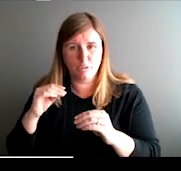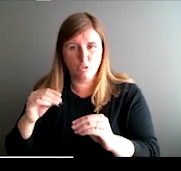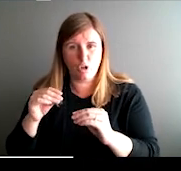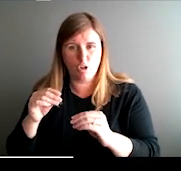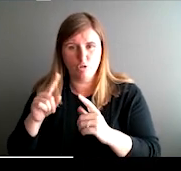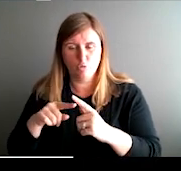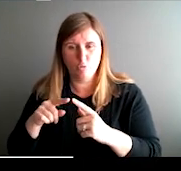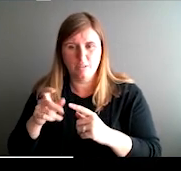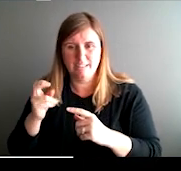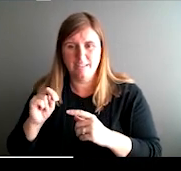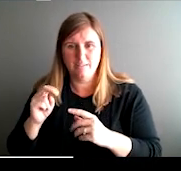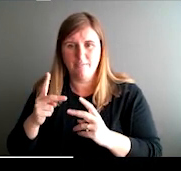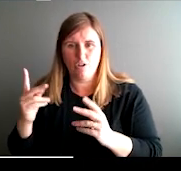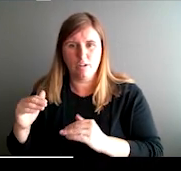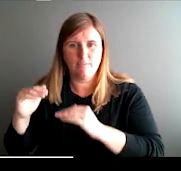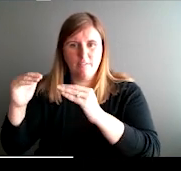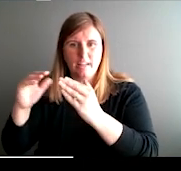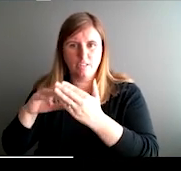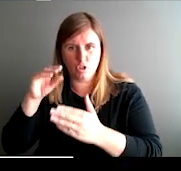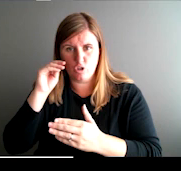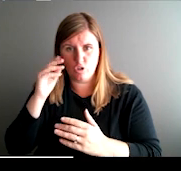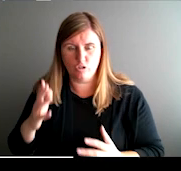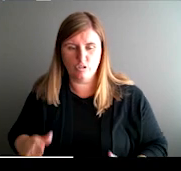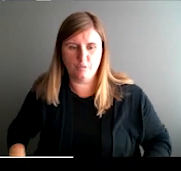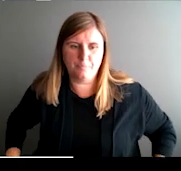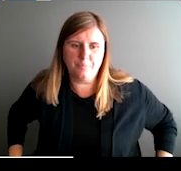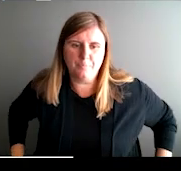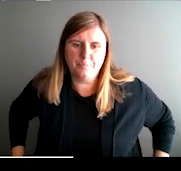to even very advanced learners.